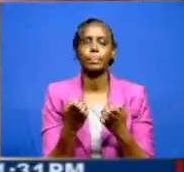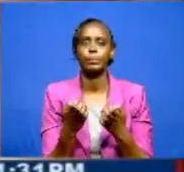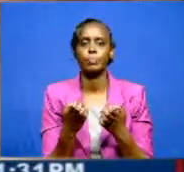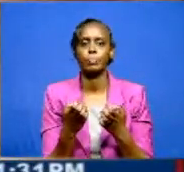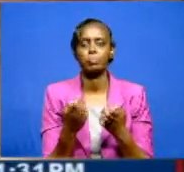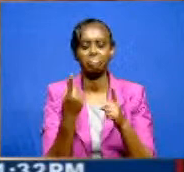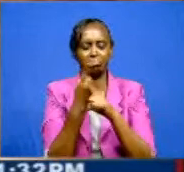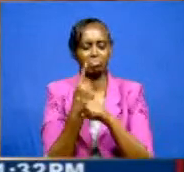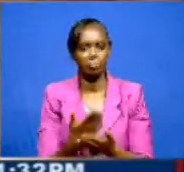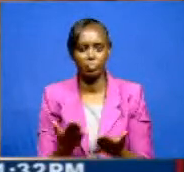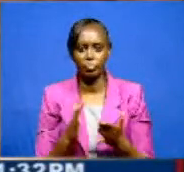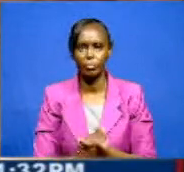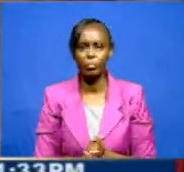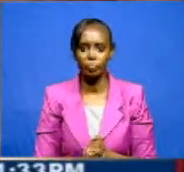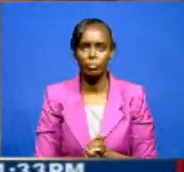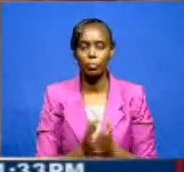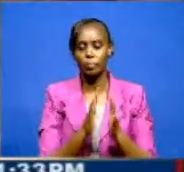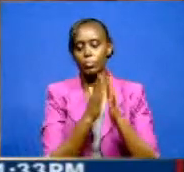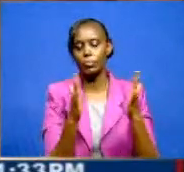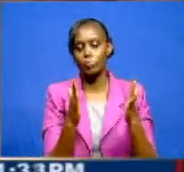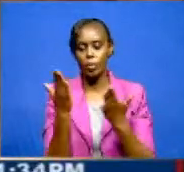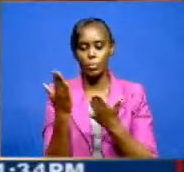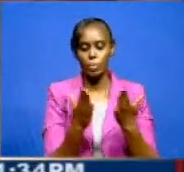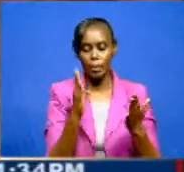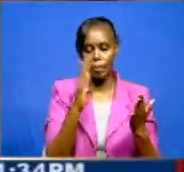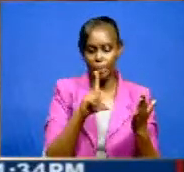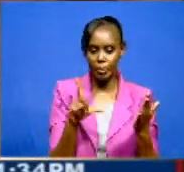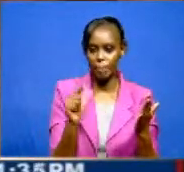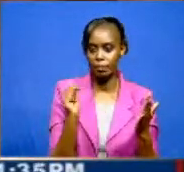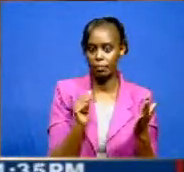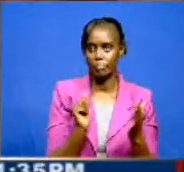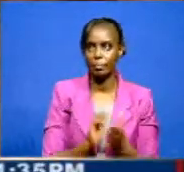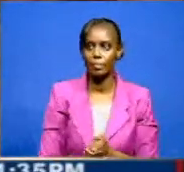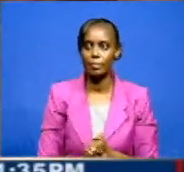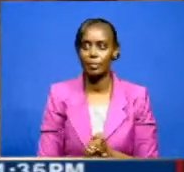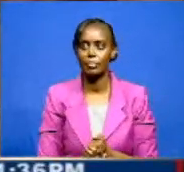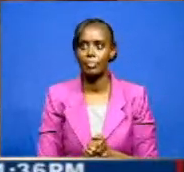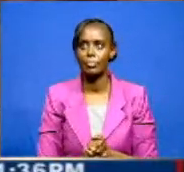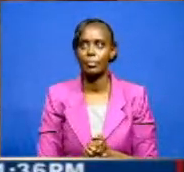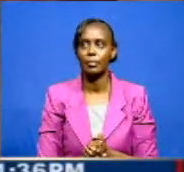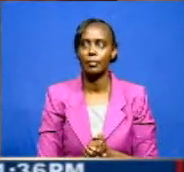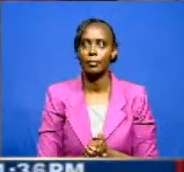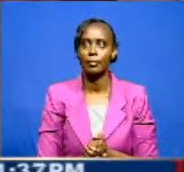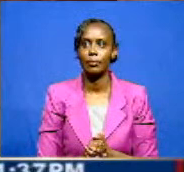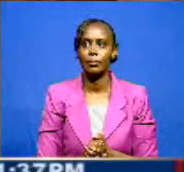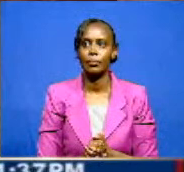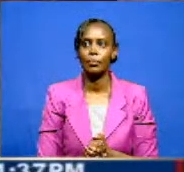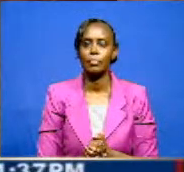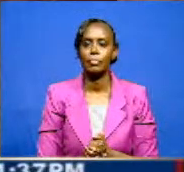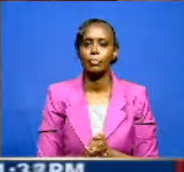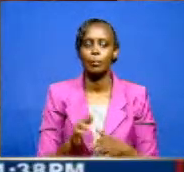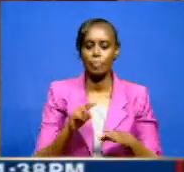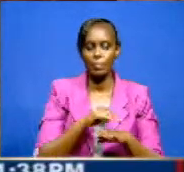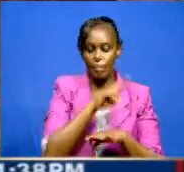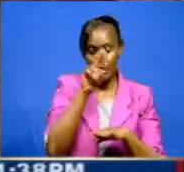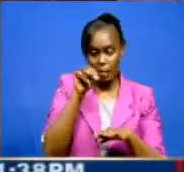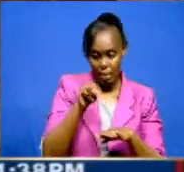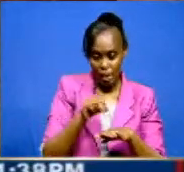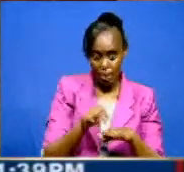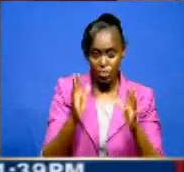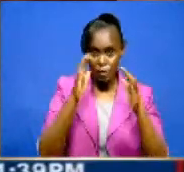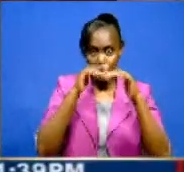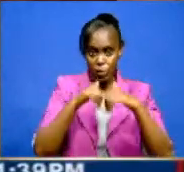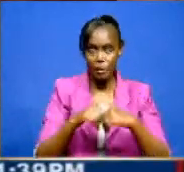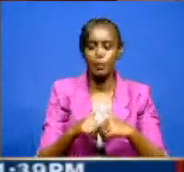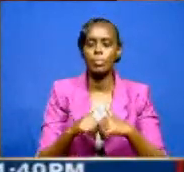etc. So congratulations for bringing this. Mr. Speaker, when in the National Assembly, there was a